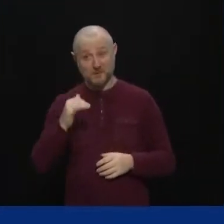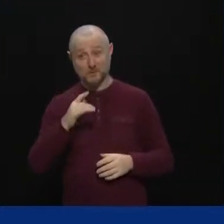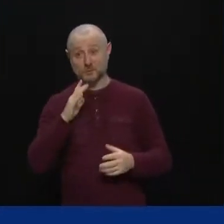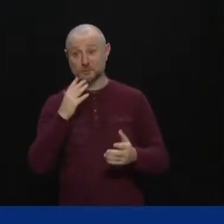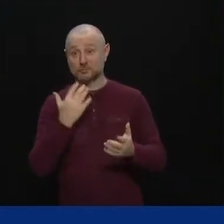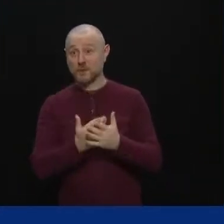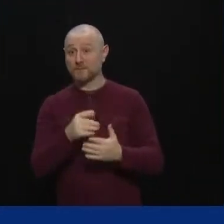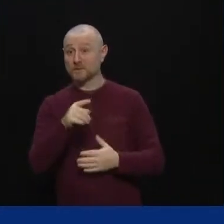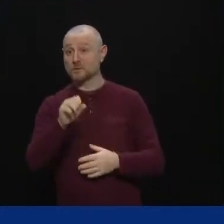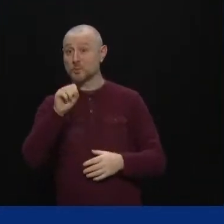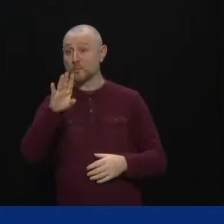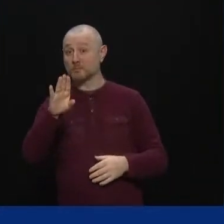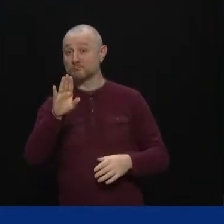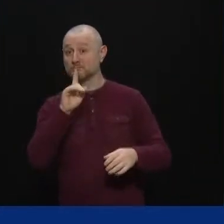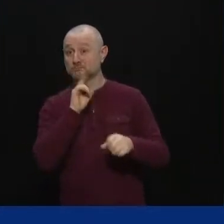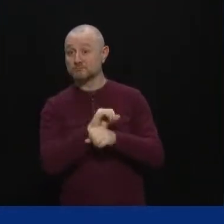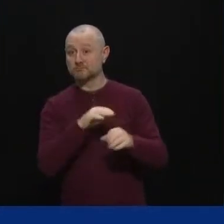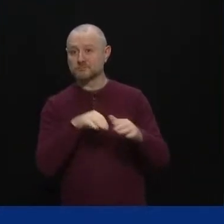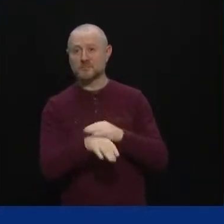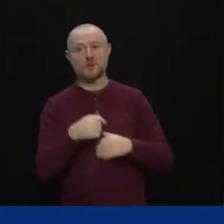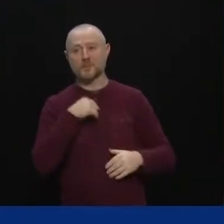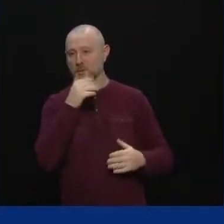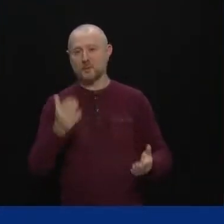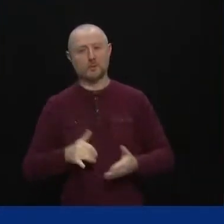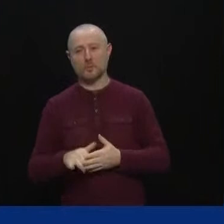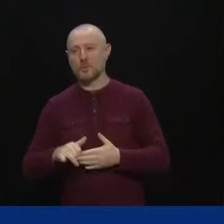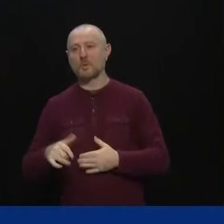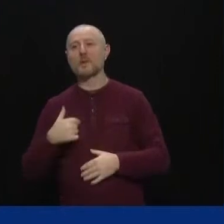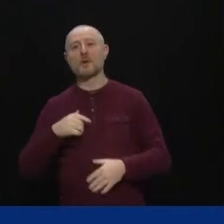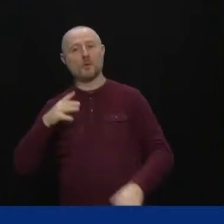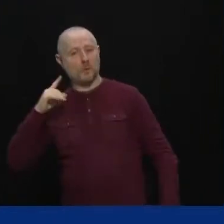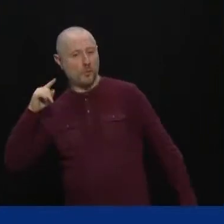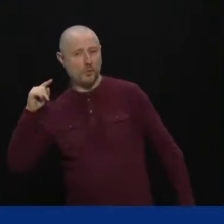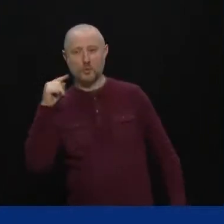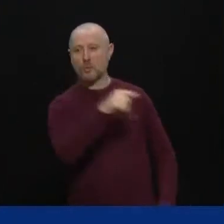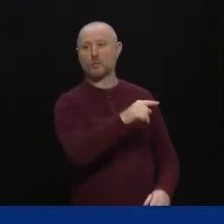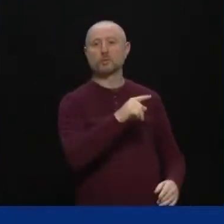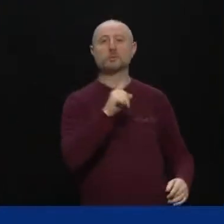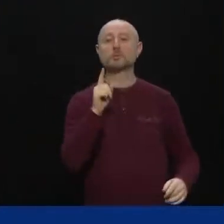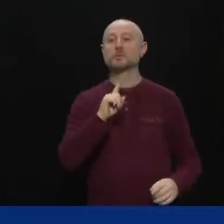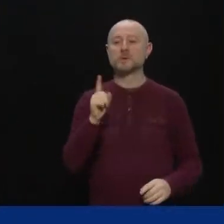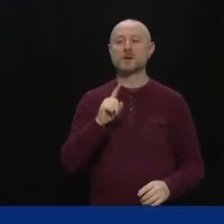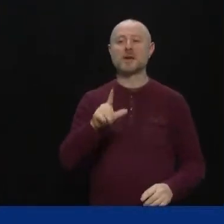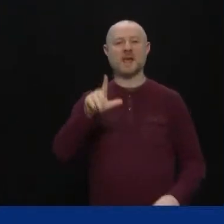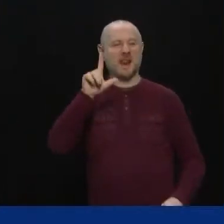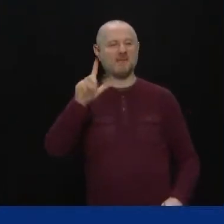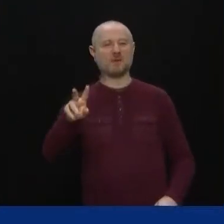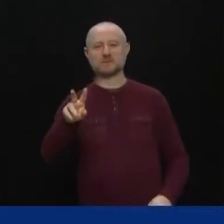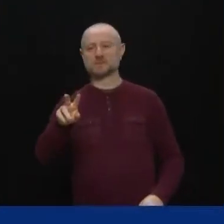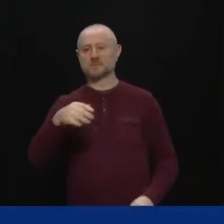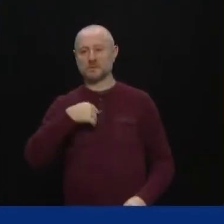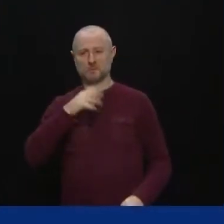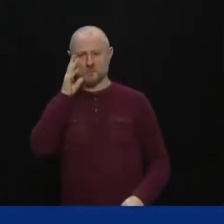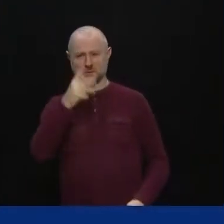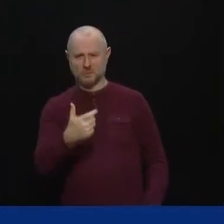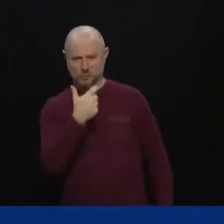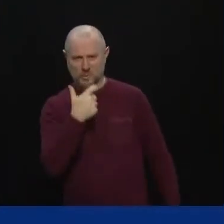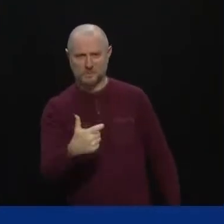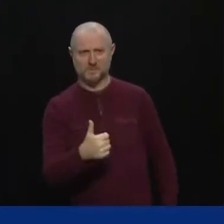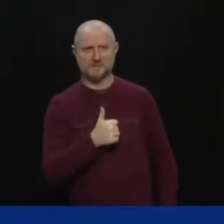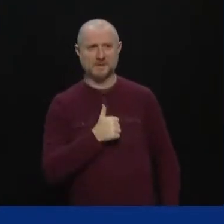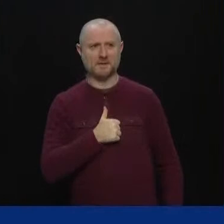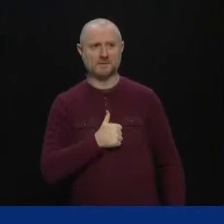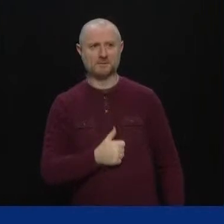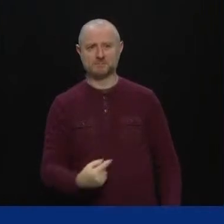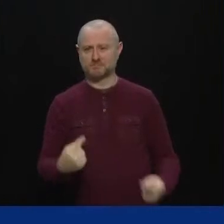me here in the state of New York. I'm going to be on a plane, and I'll be heading out to Las Vegas. So let's, Dr. Bassett, what do